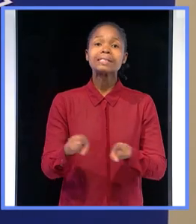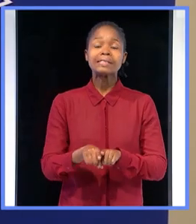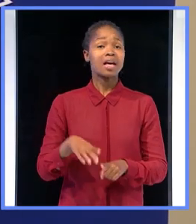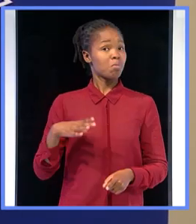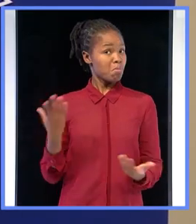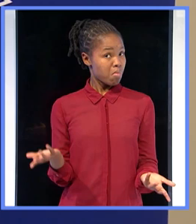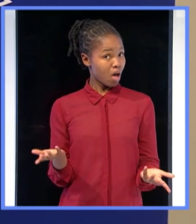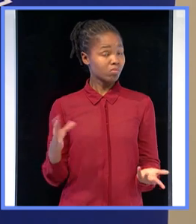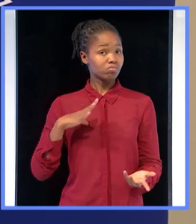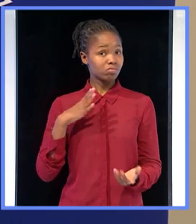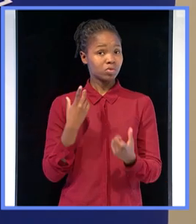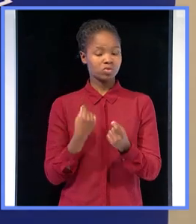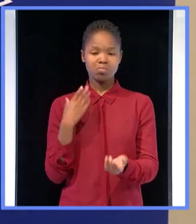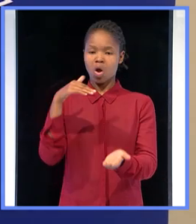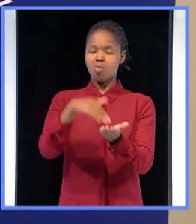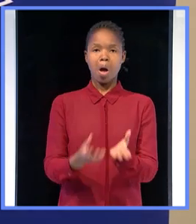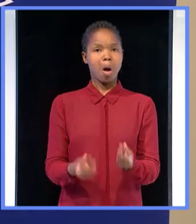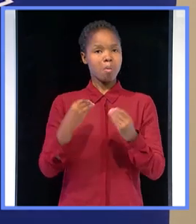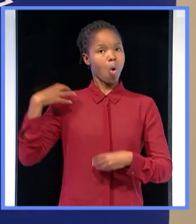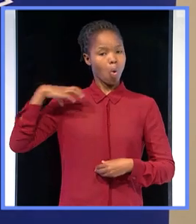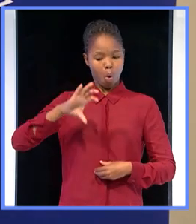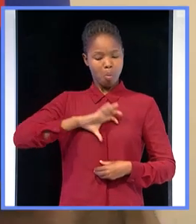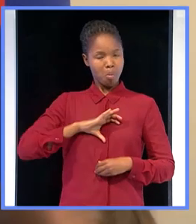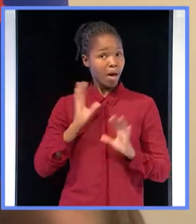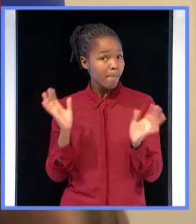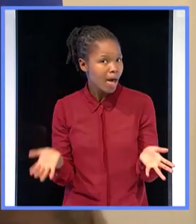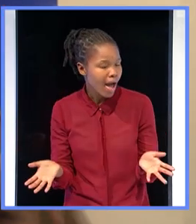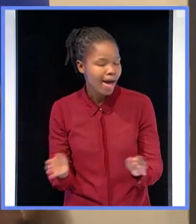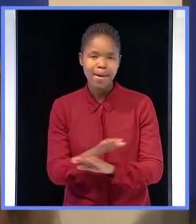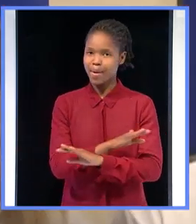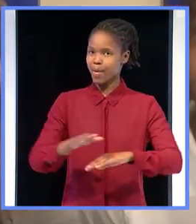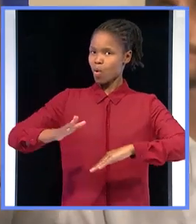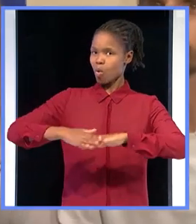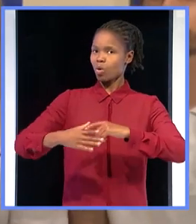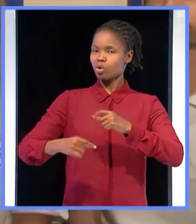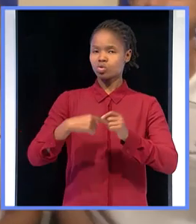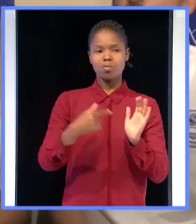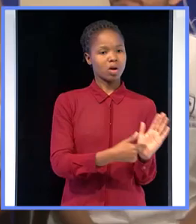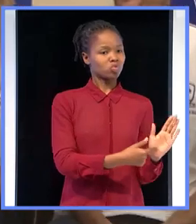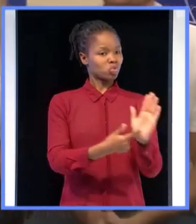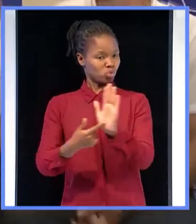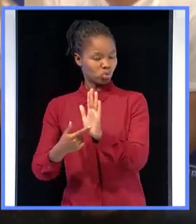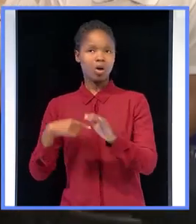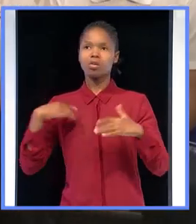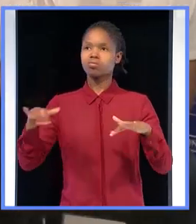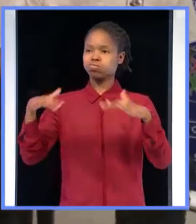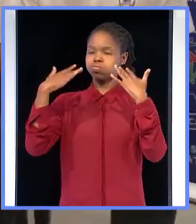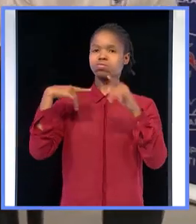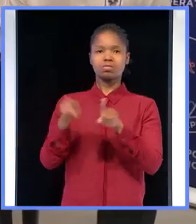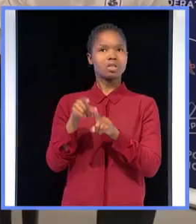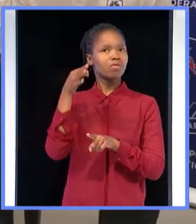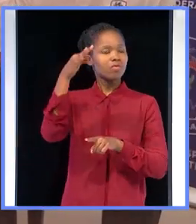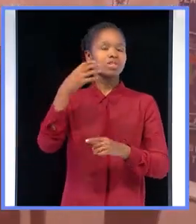to play there and get on gold medals, but also to make an example, not for myself, but for the